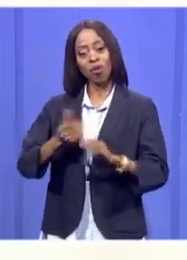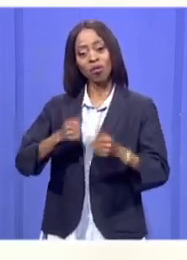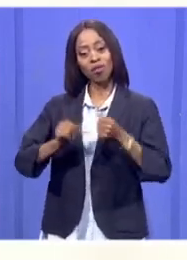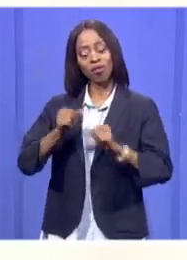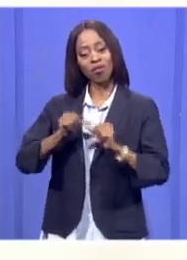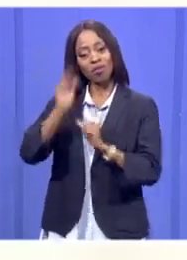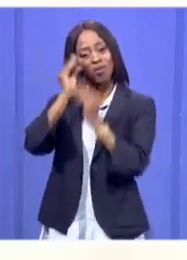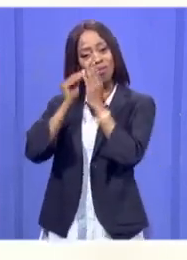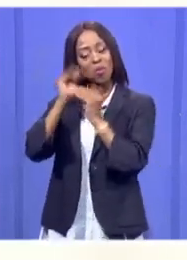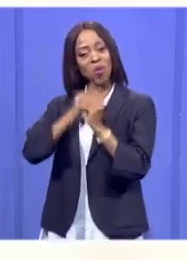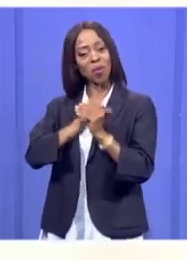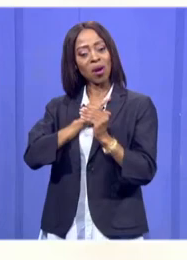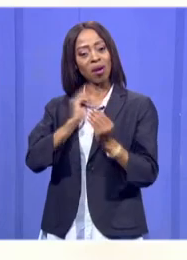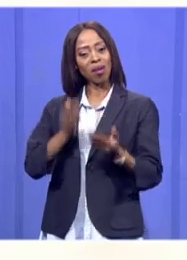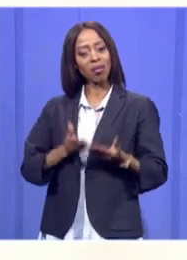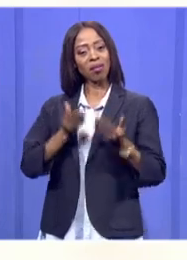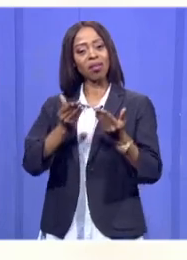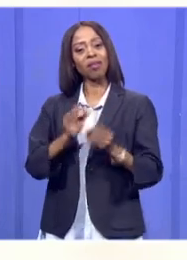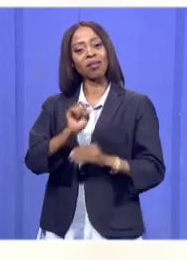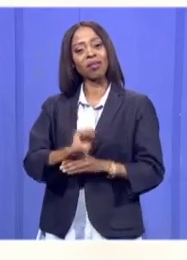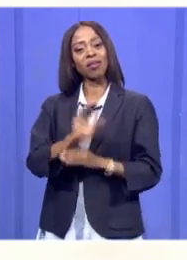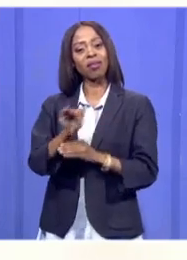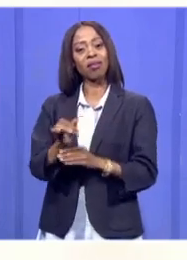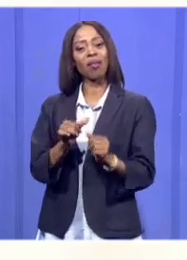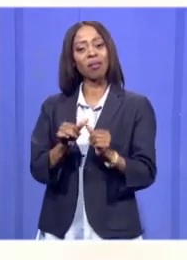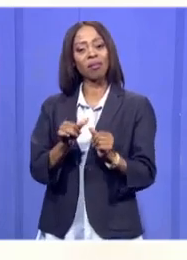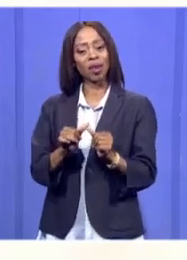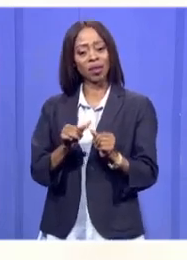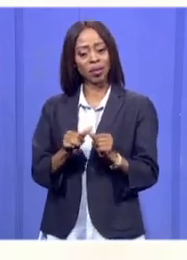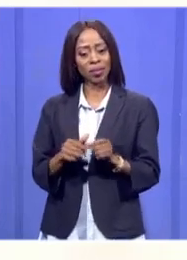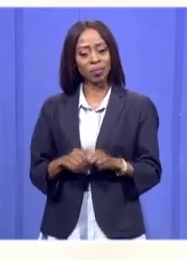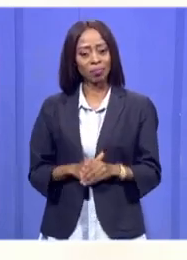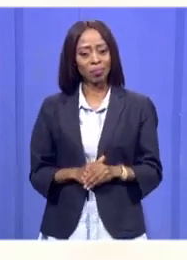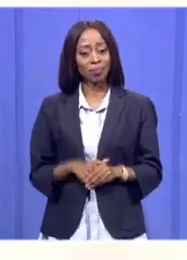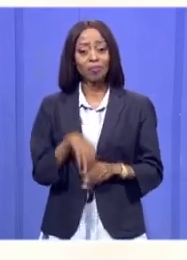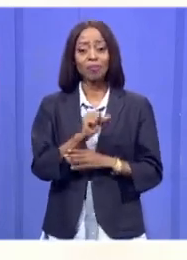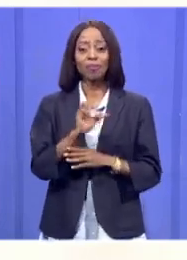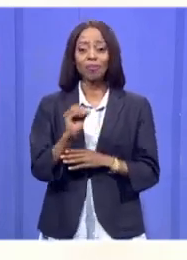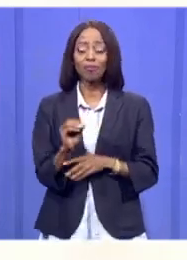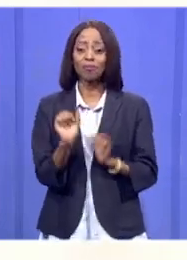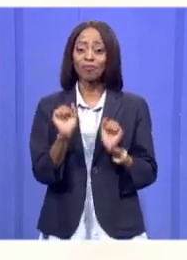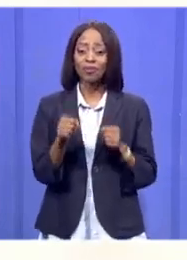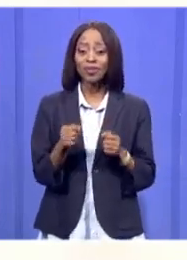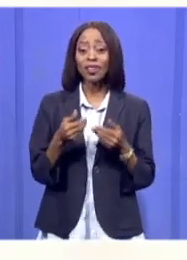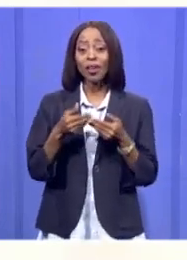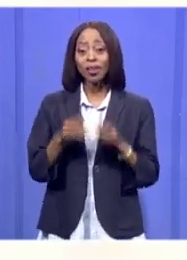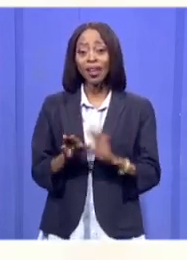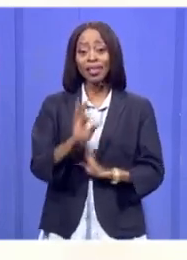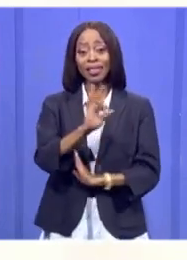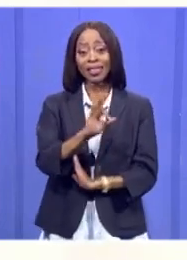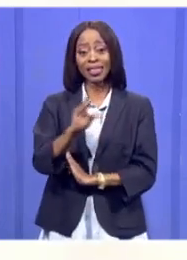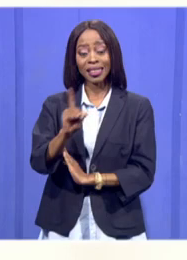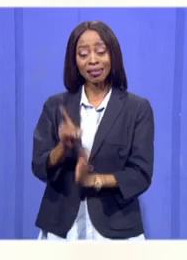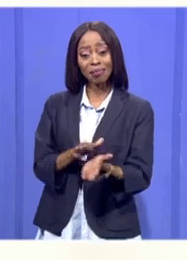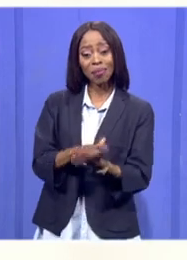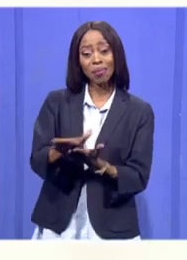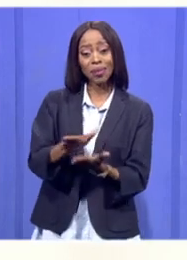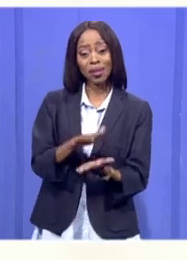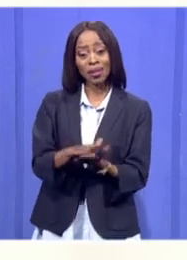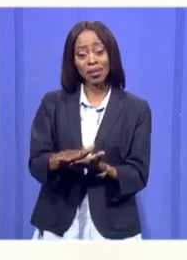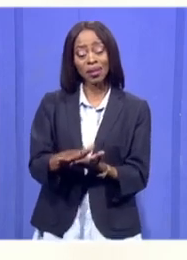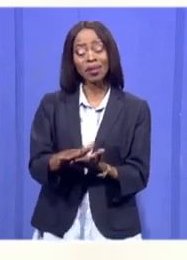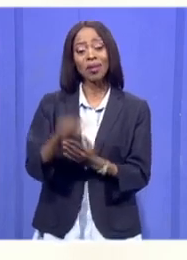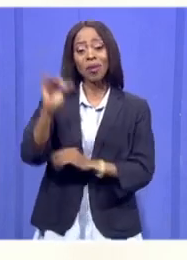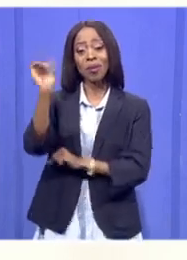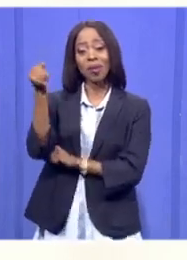in order to serve South Africans better in the human settlement sector. So with the launch of the three-dimensional machine